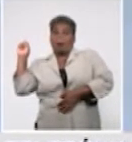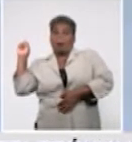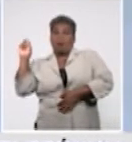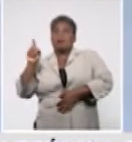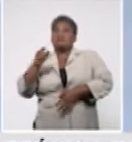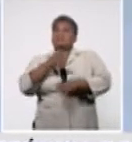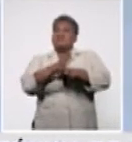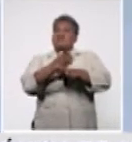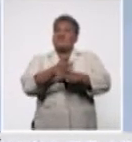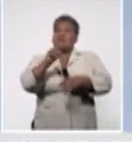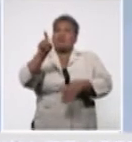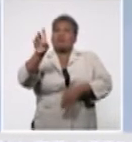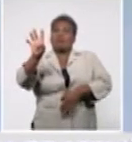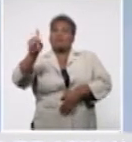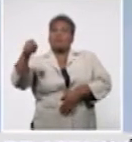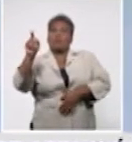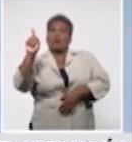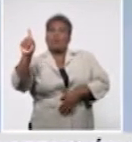in Cuba,